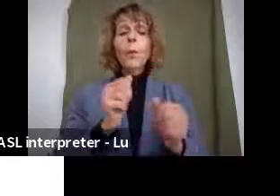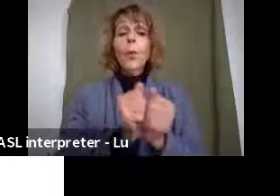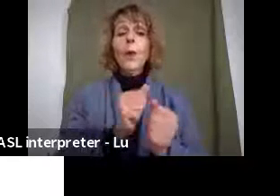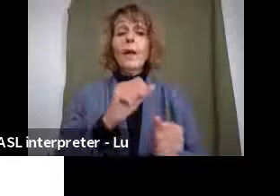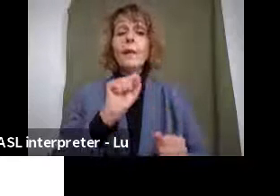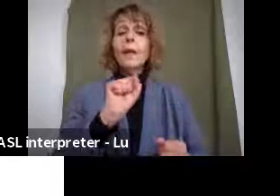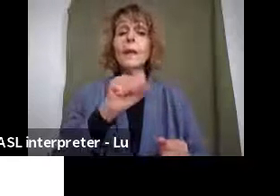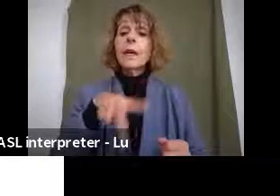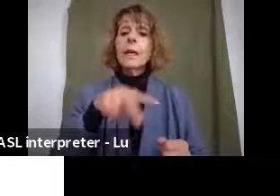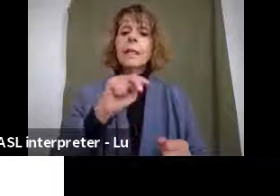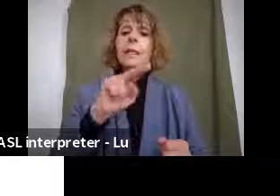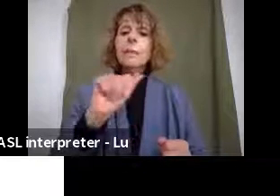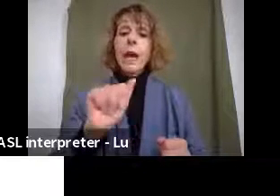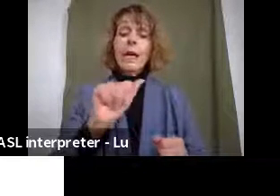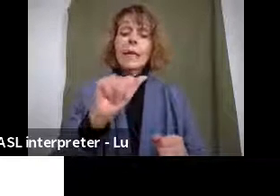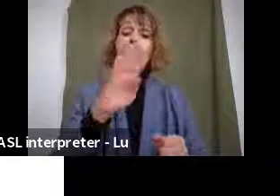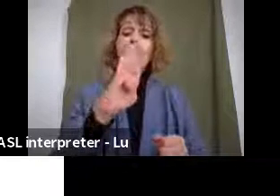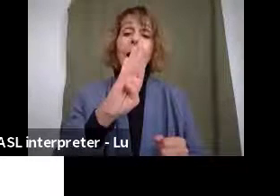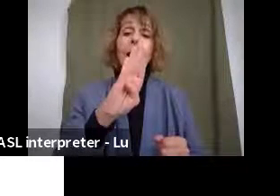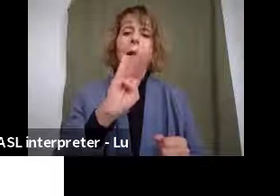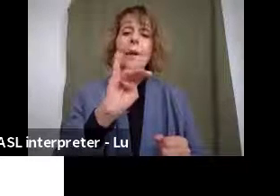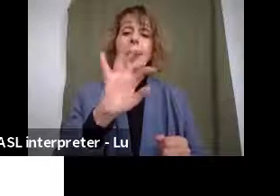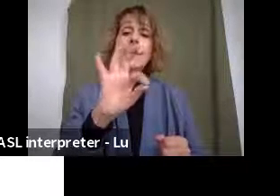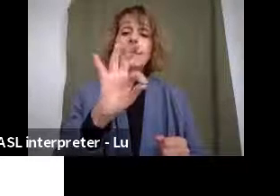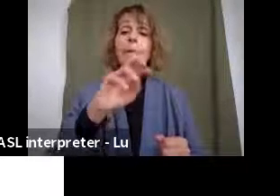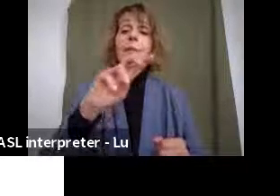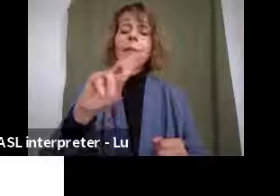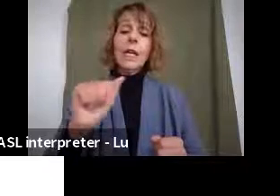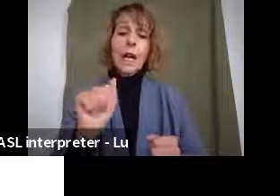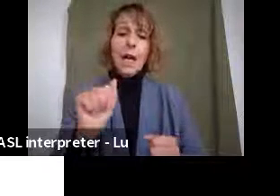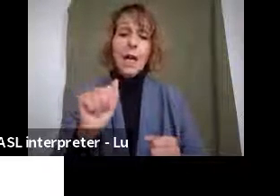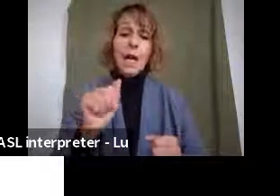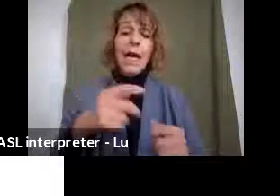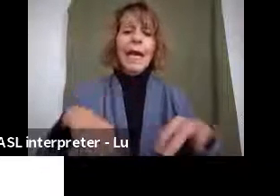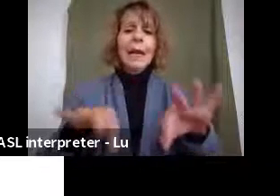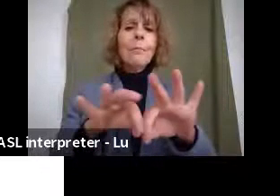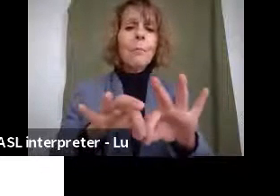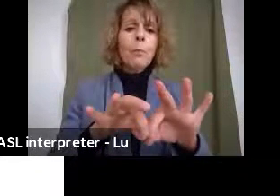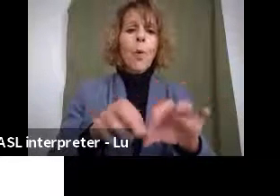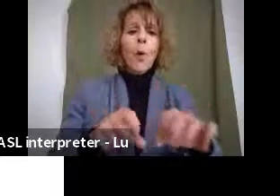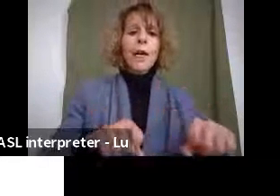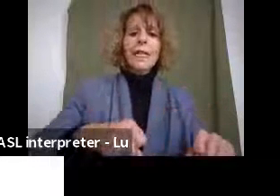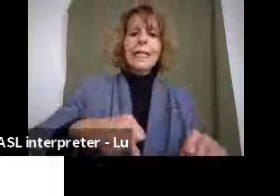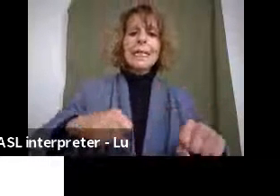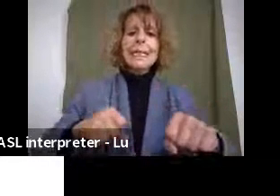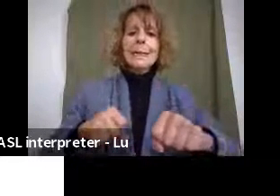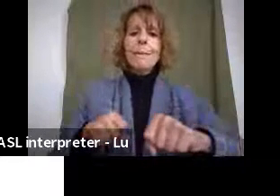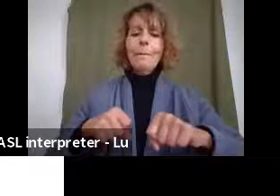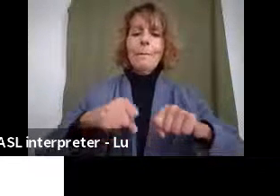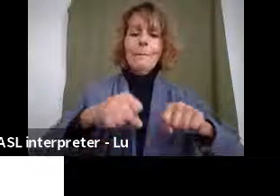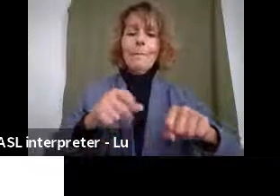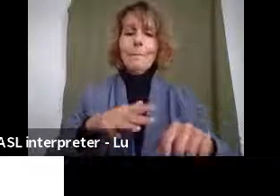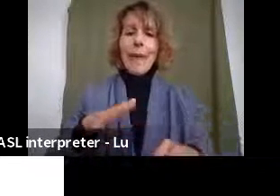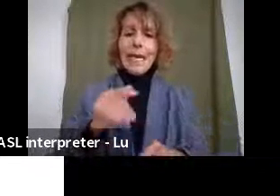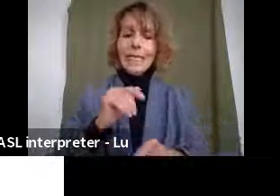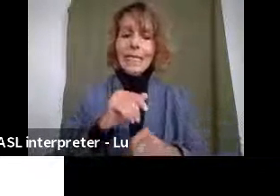in considering design, look at the layout of the space. The next person is a young